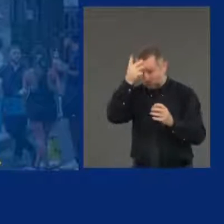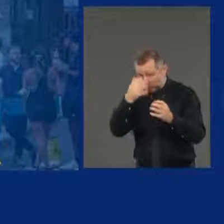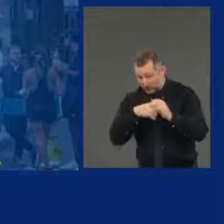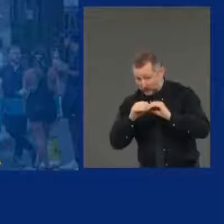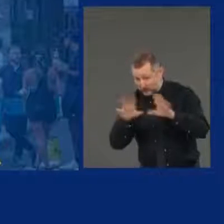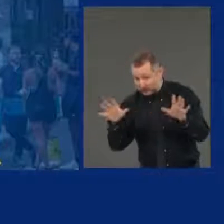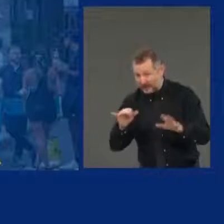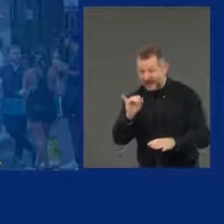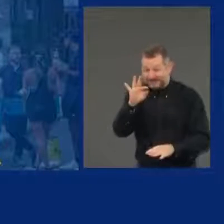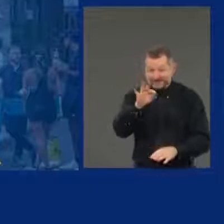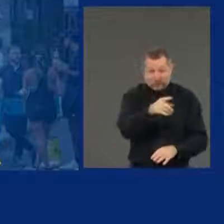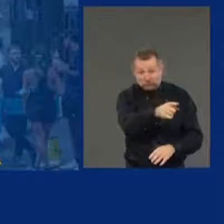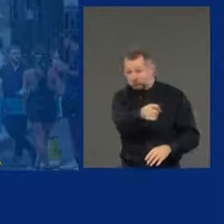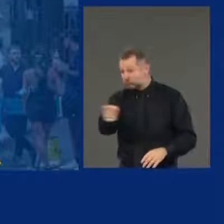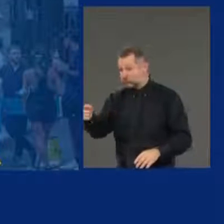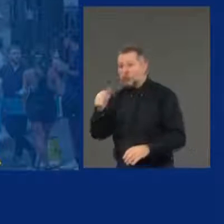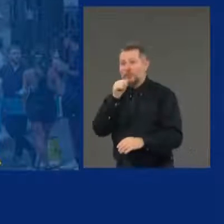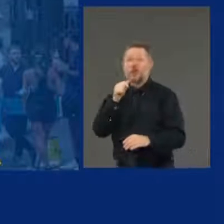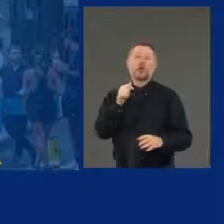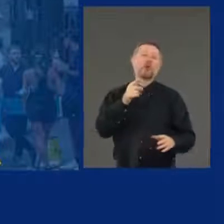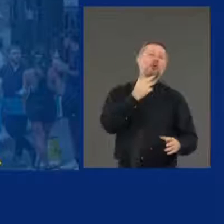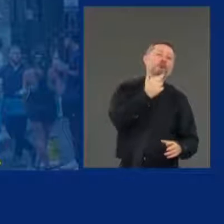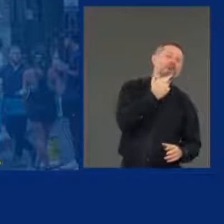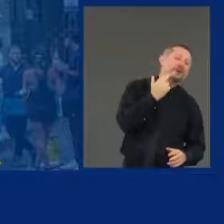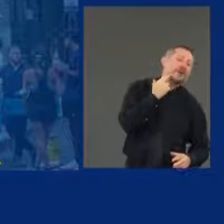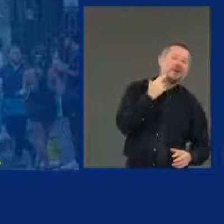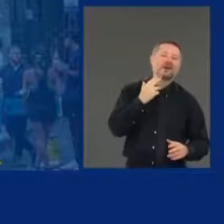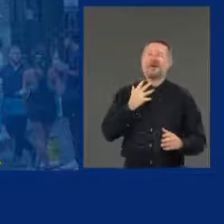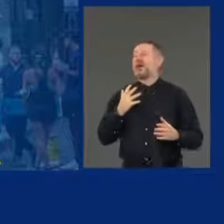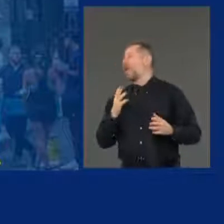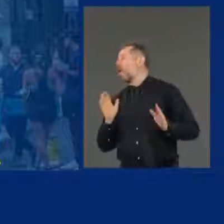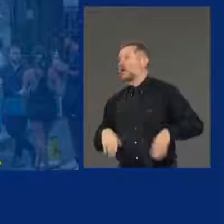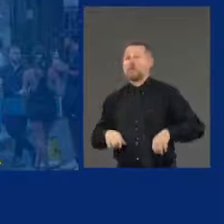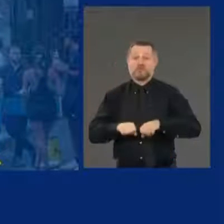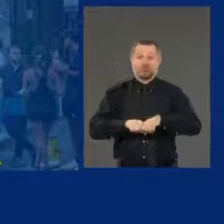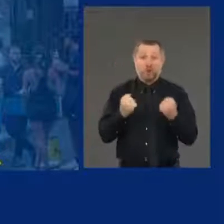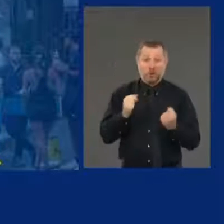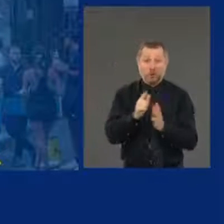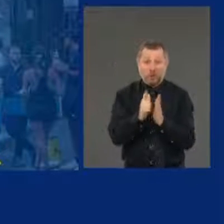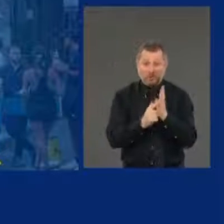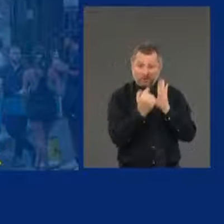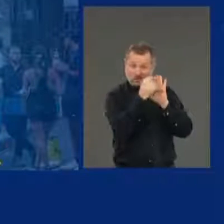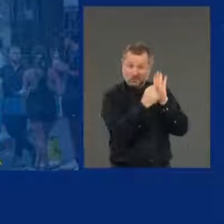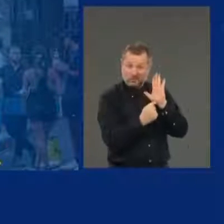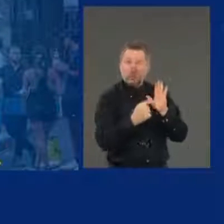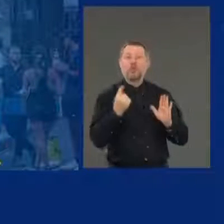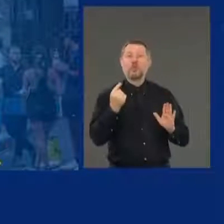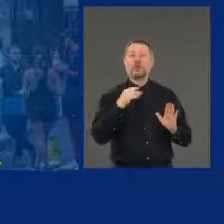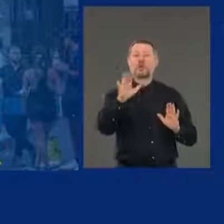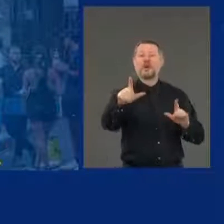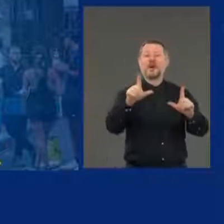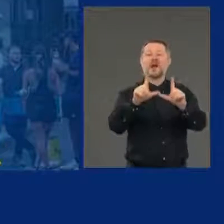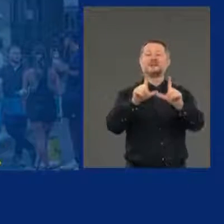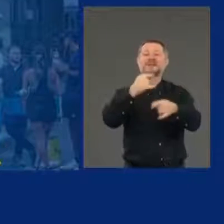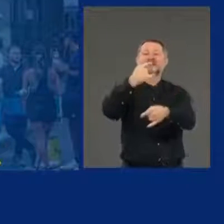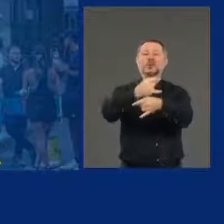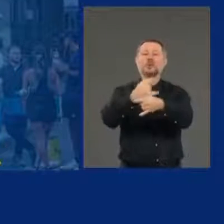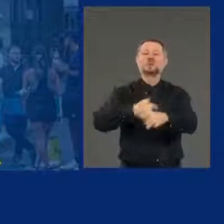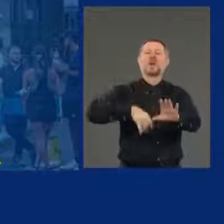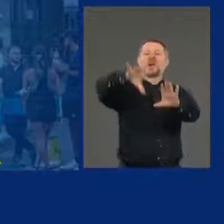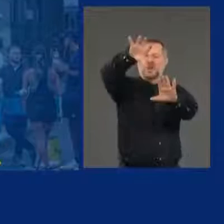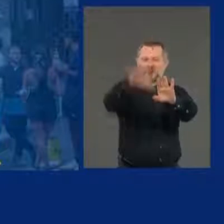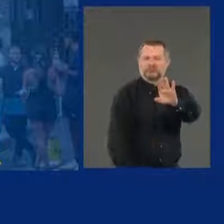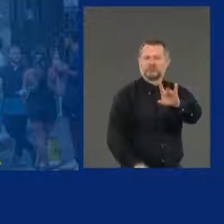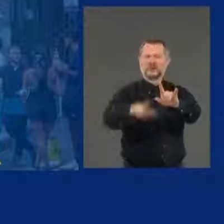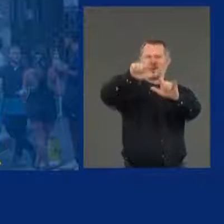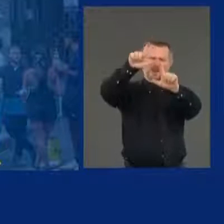or restaurant that is violating these rules can lose their liquor license. State